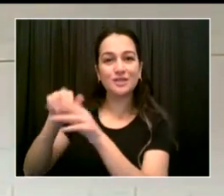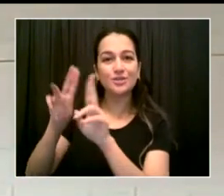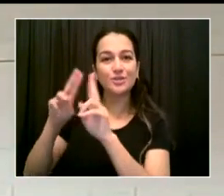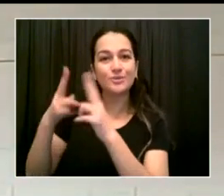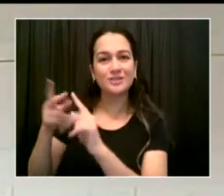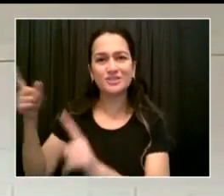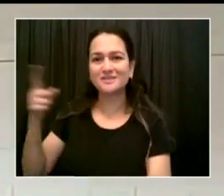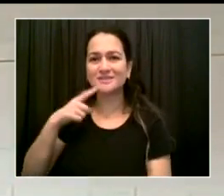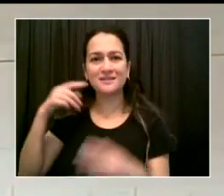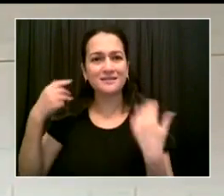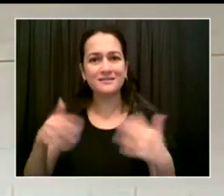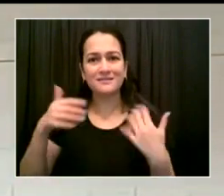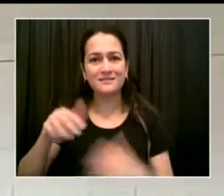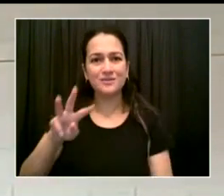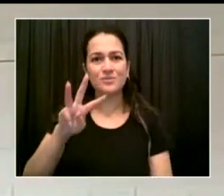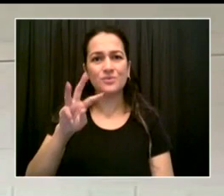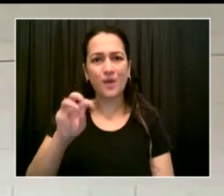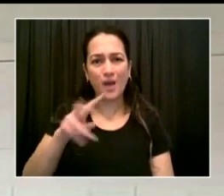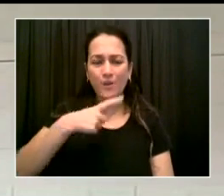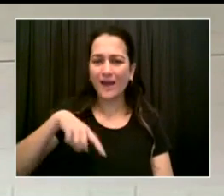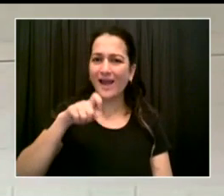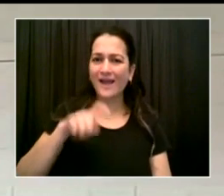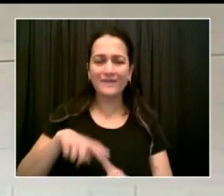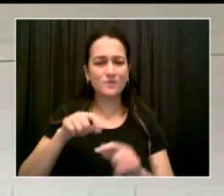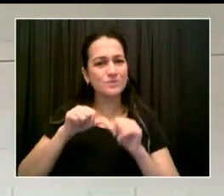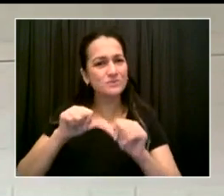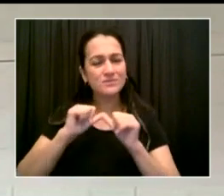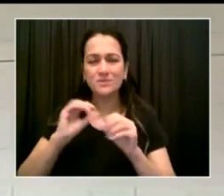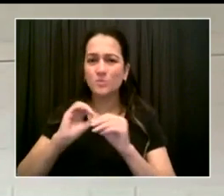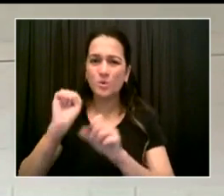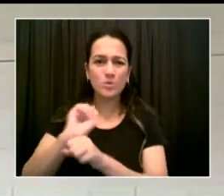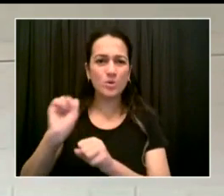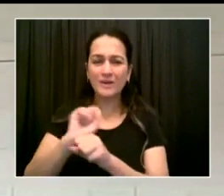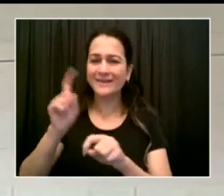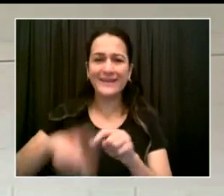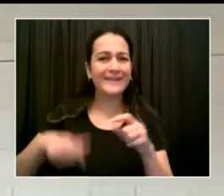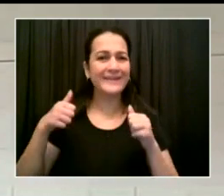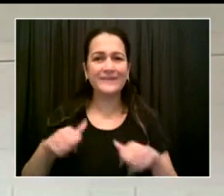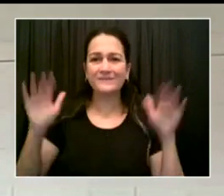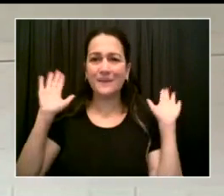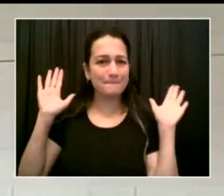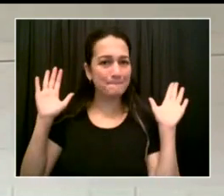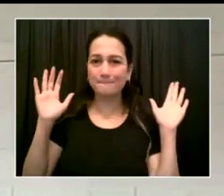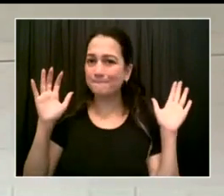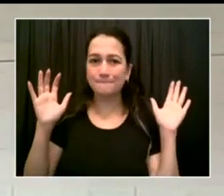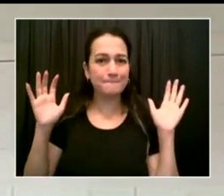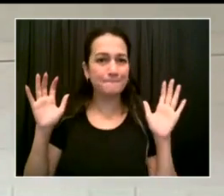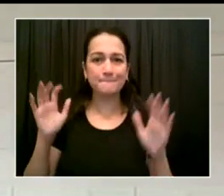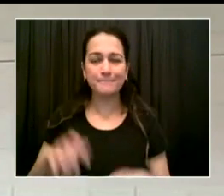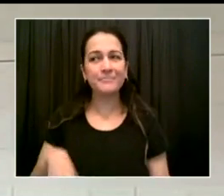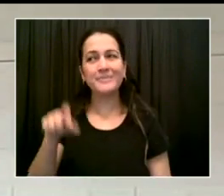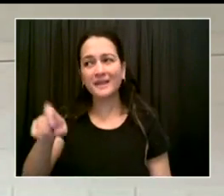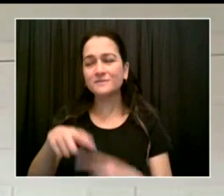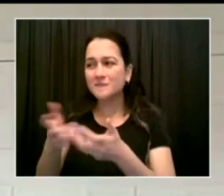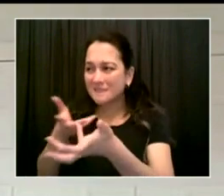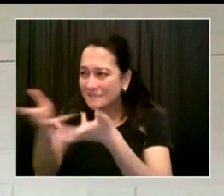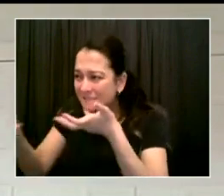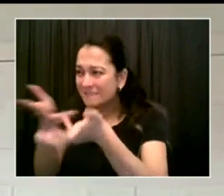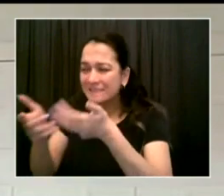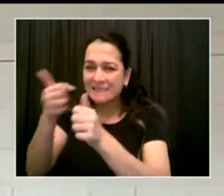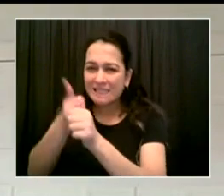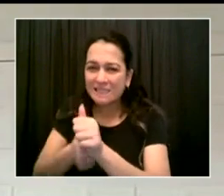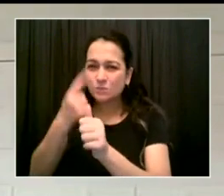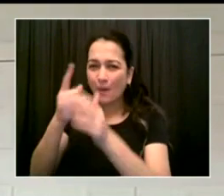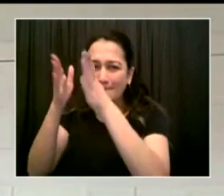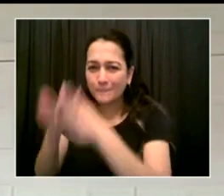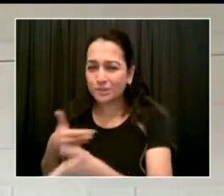those conversations. And on a very serious note, we want to make sure that our healthcare spaces are the safest places for New